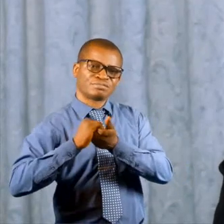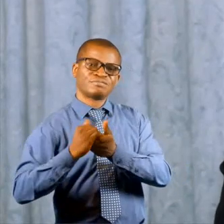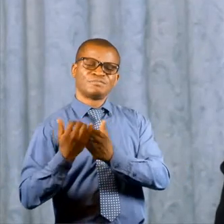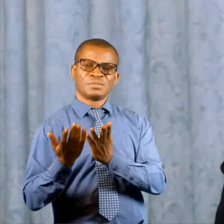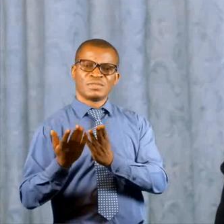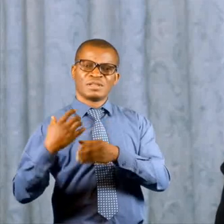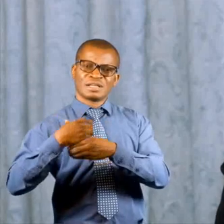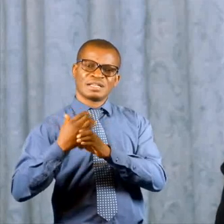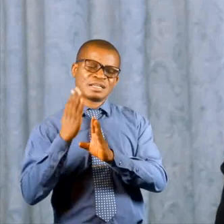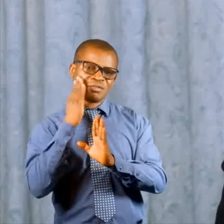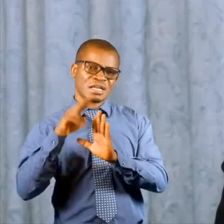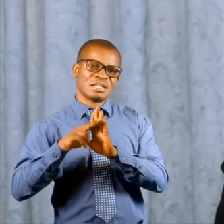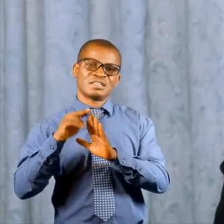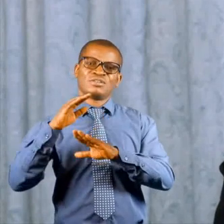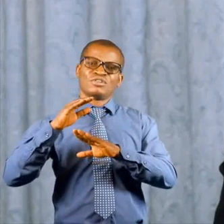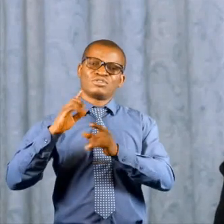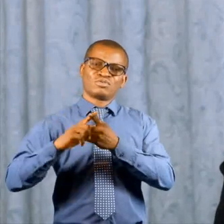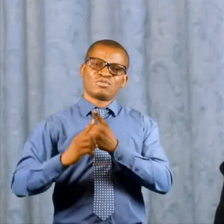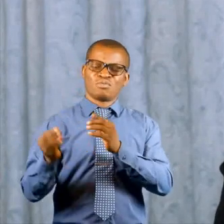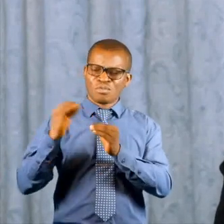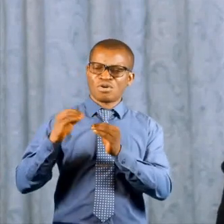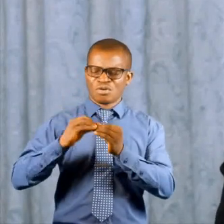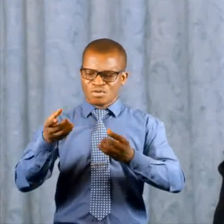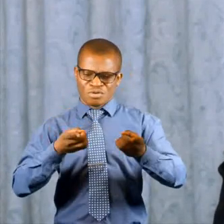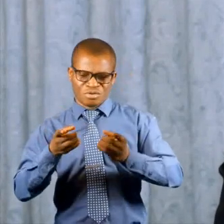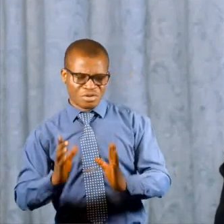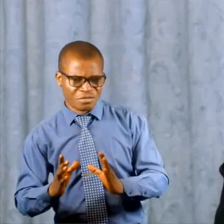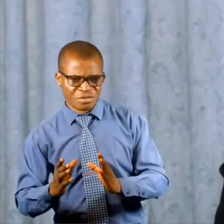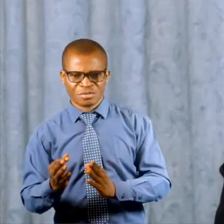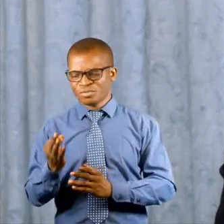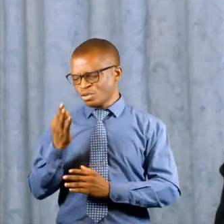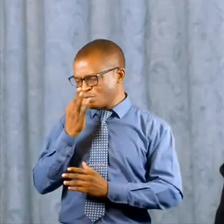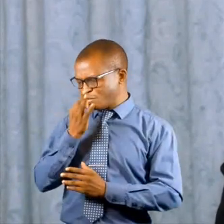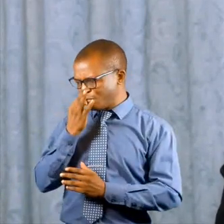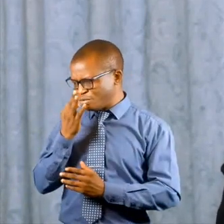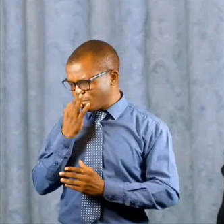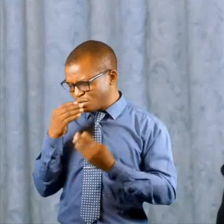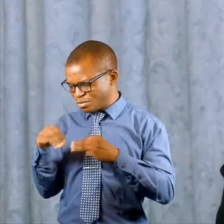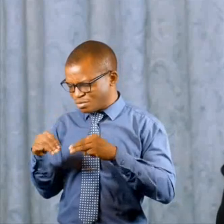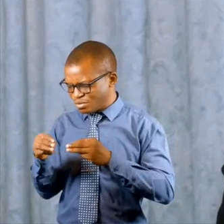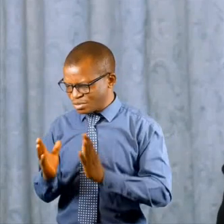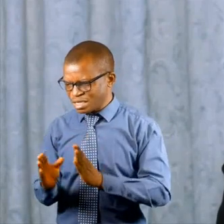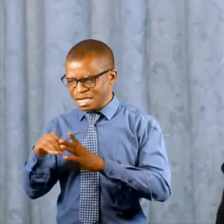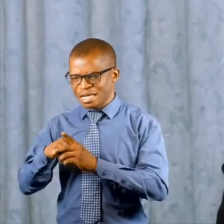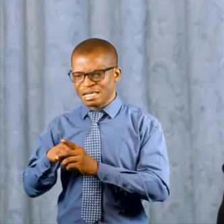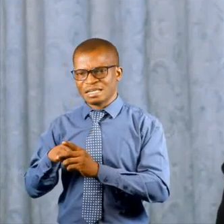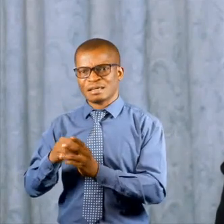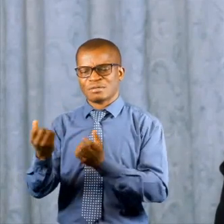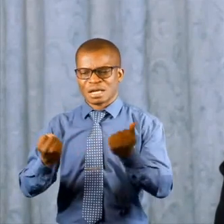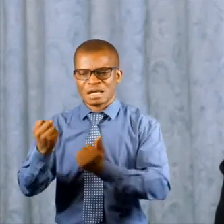engaging more drivers, food vendors in such terminals,